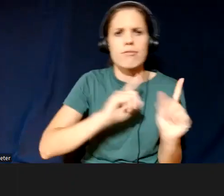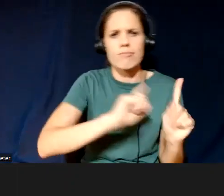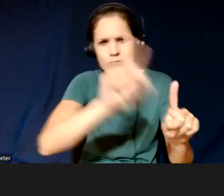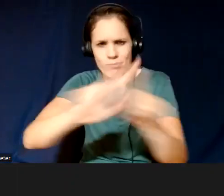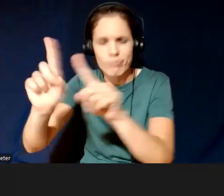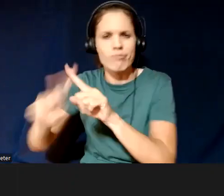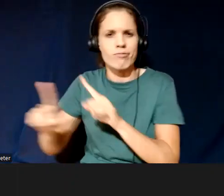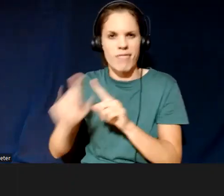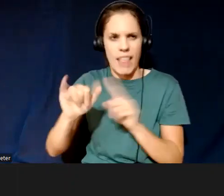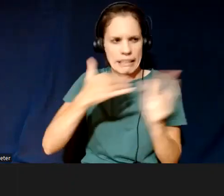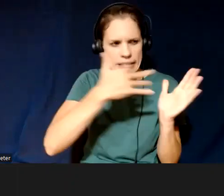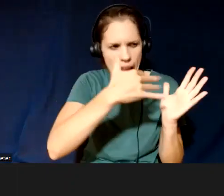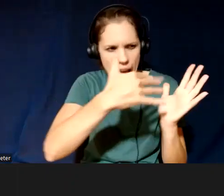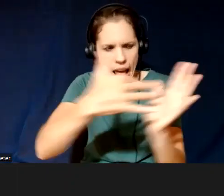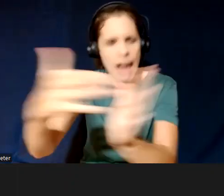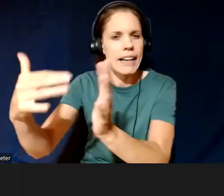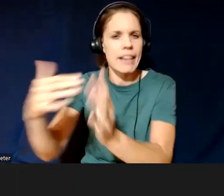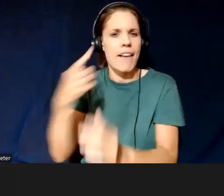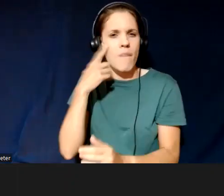capacity.